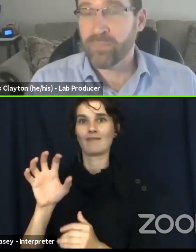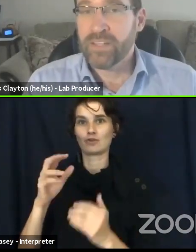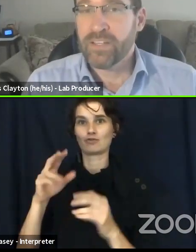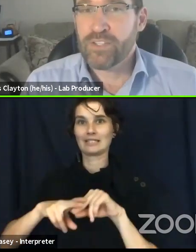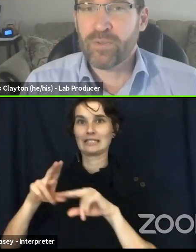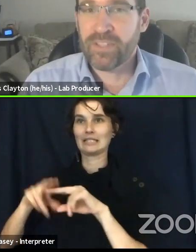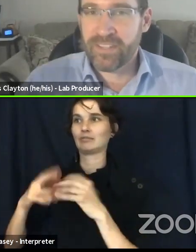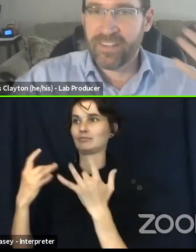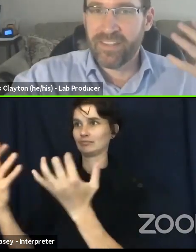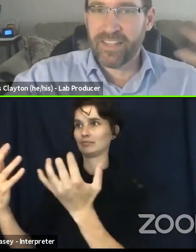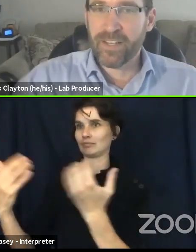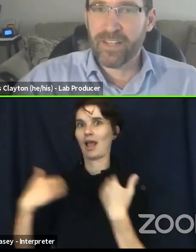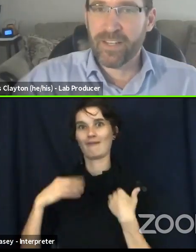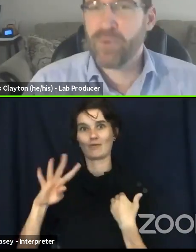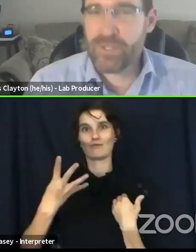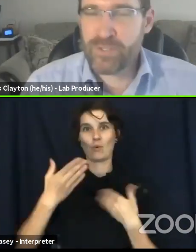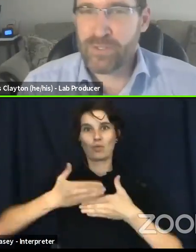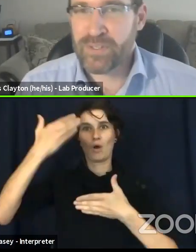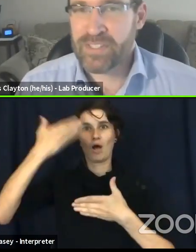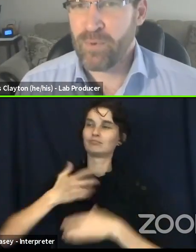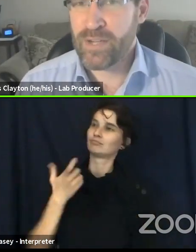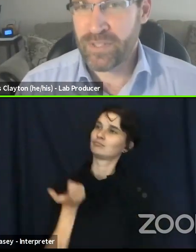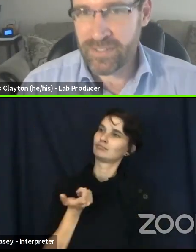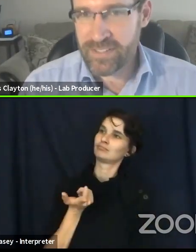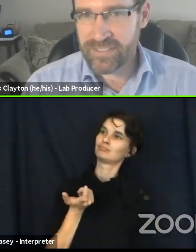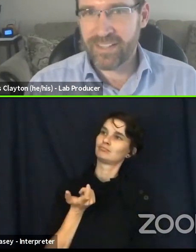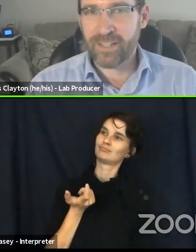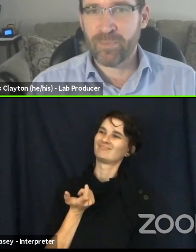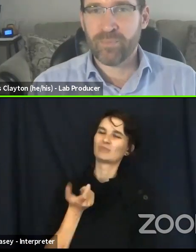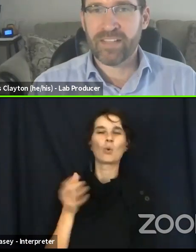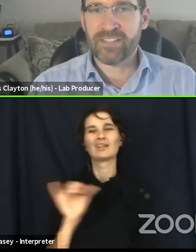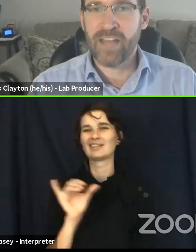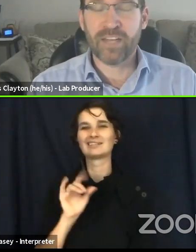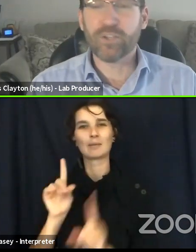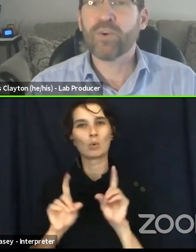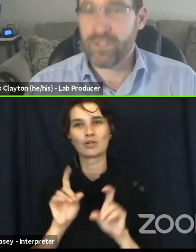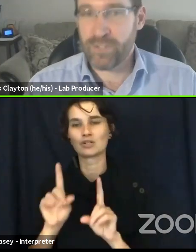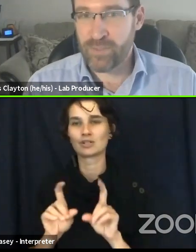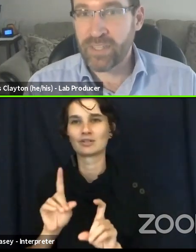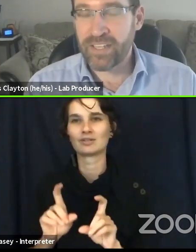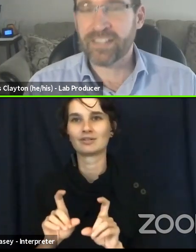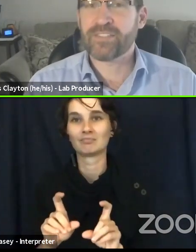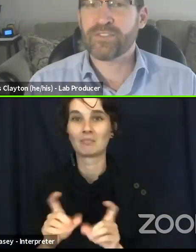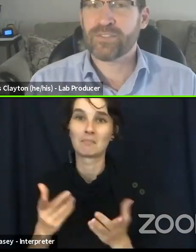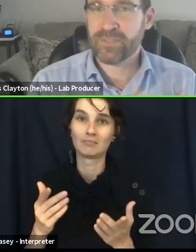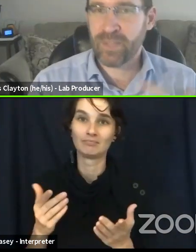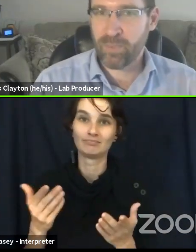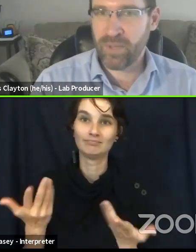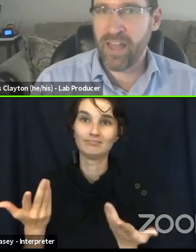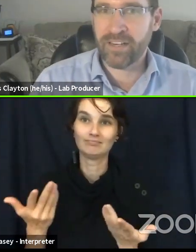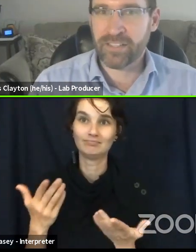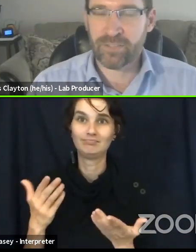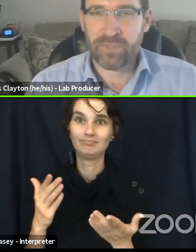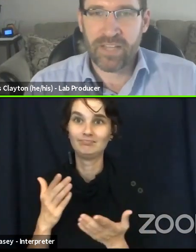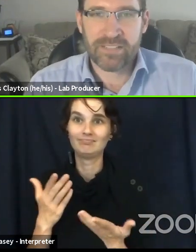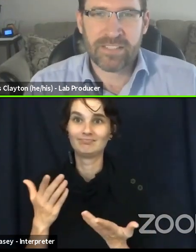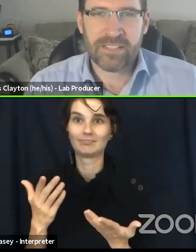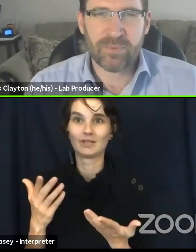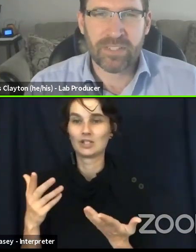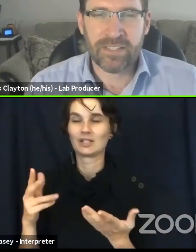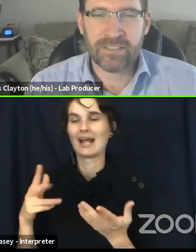wall. So that a lot of these questions are still the same questions. It's not new questions, really. It's applied in a